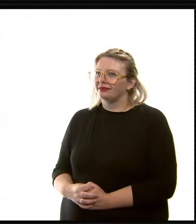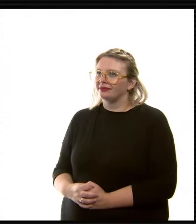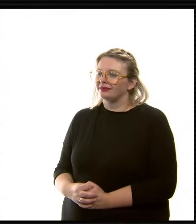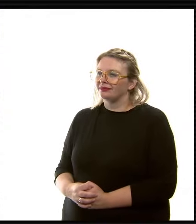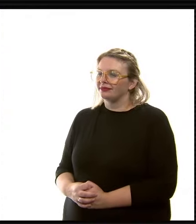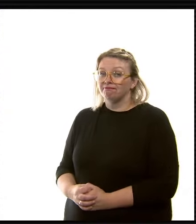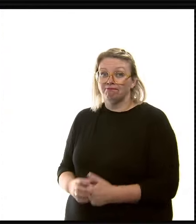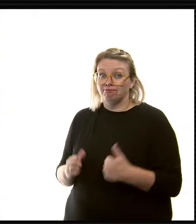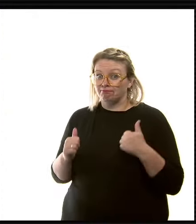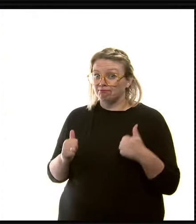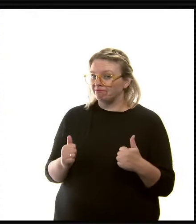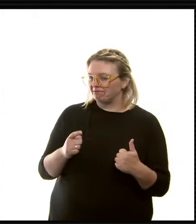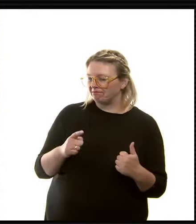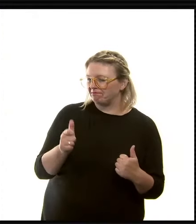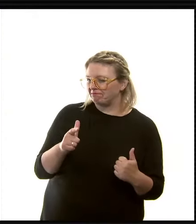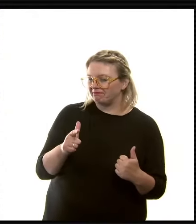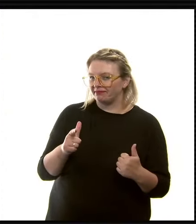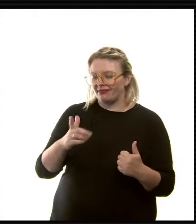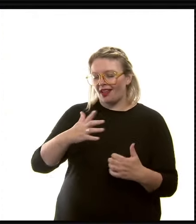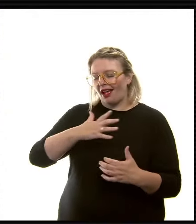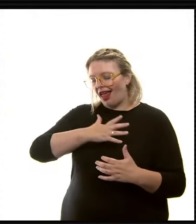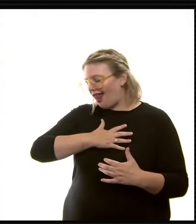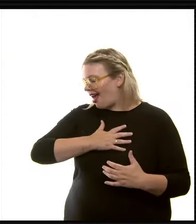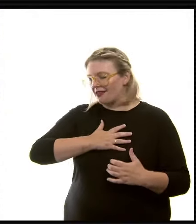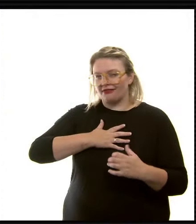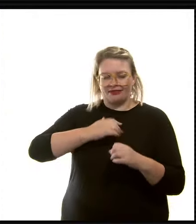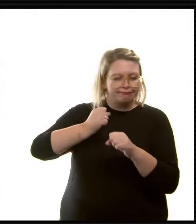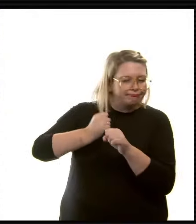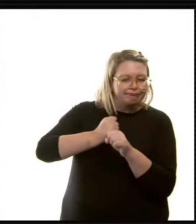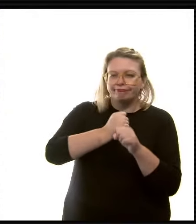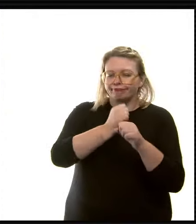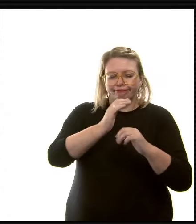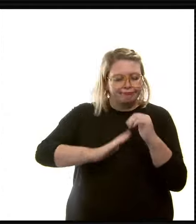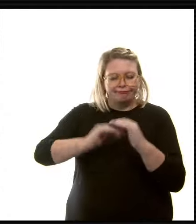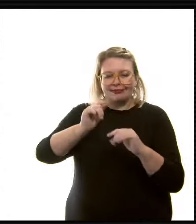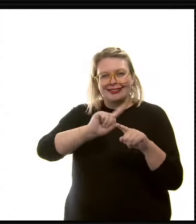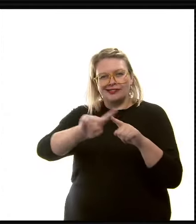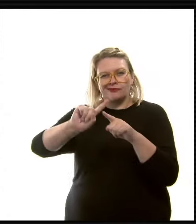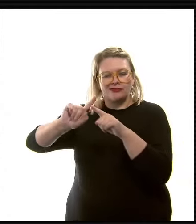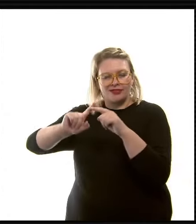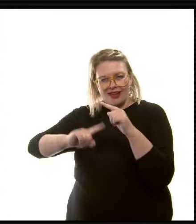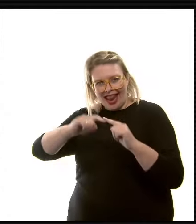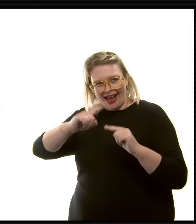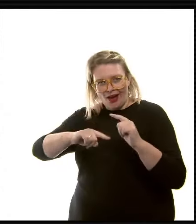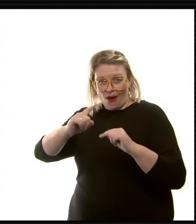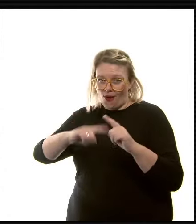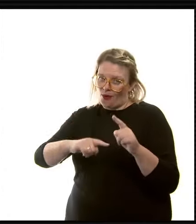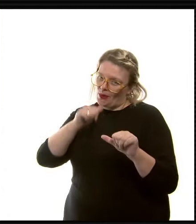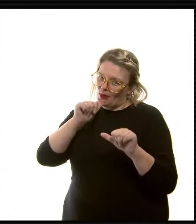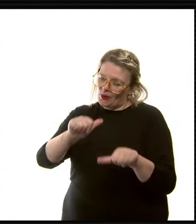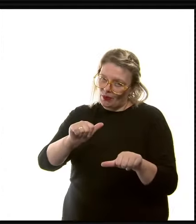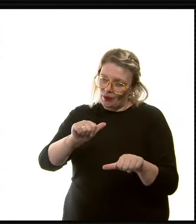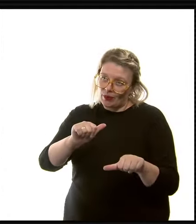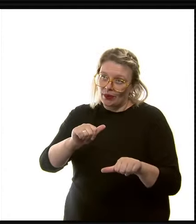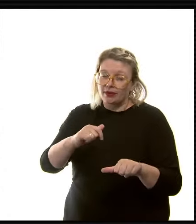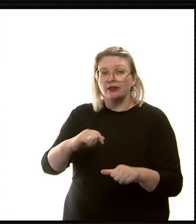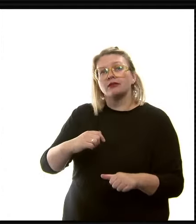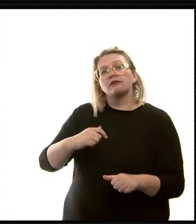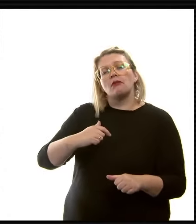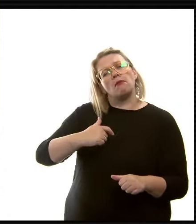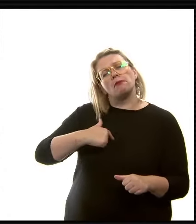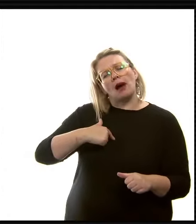Okay, I think you know that I just love building with Lego bricks, and I think it can be argued that my skills